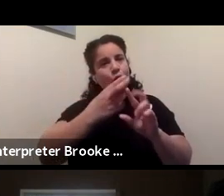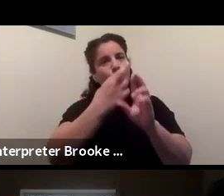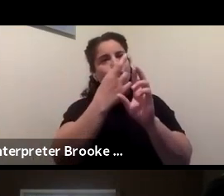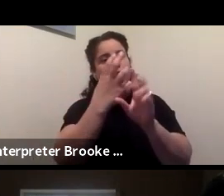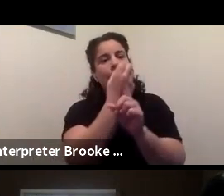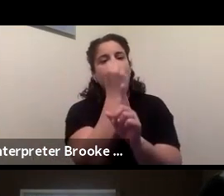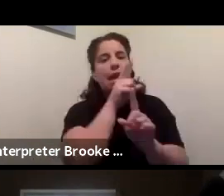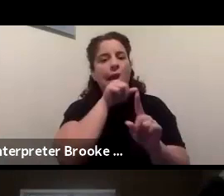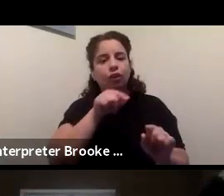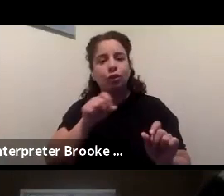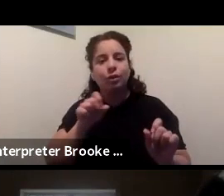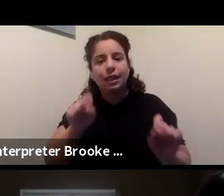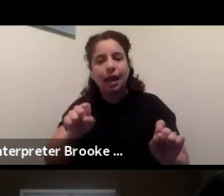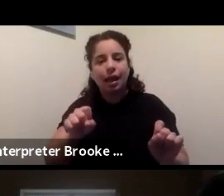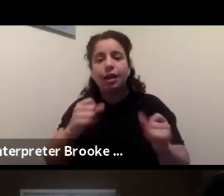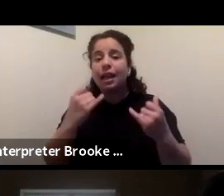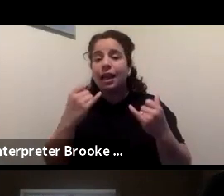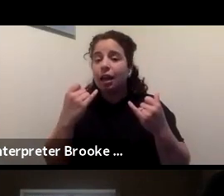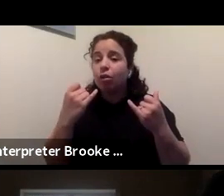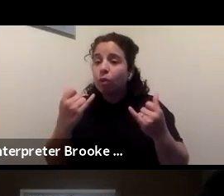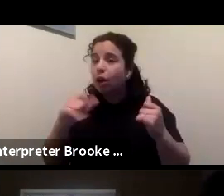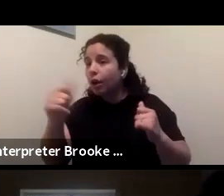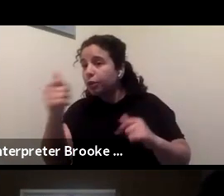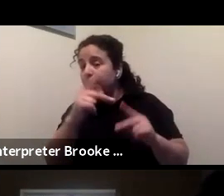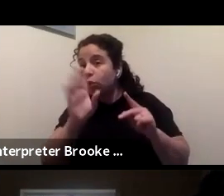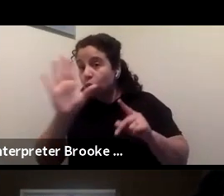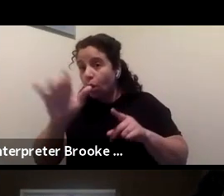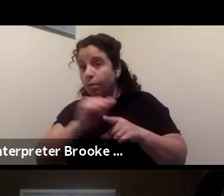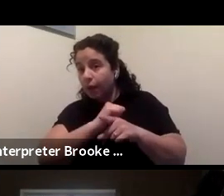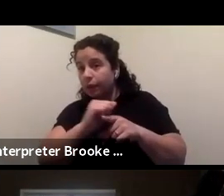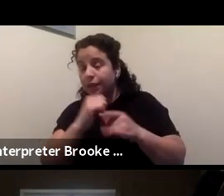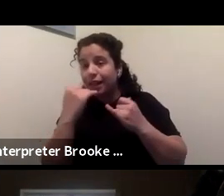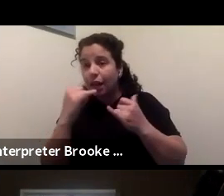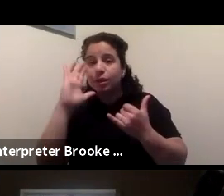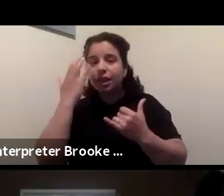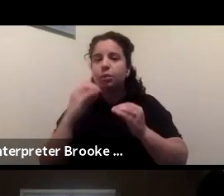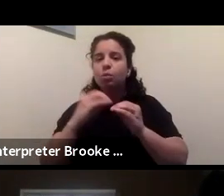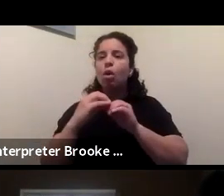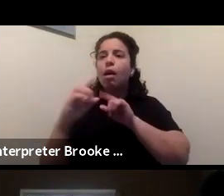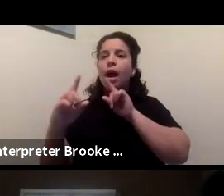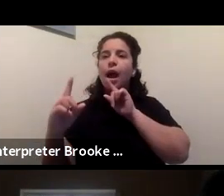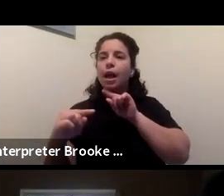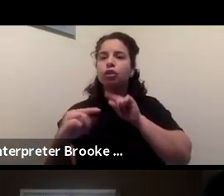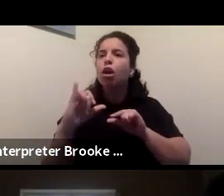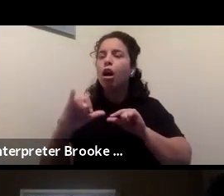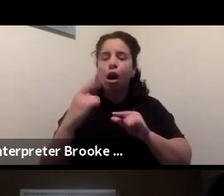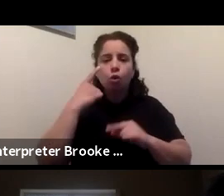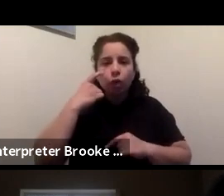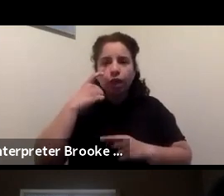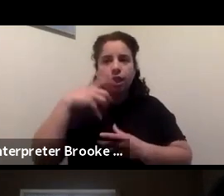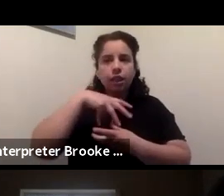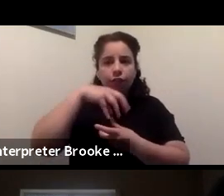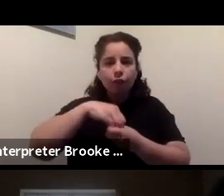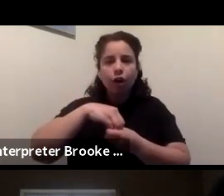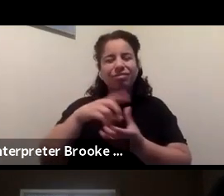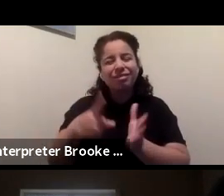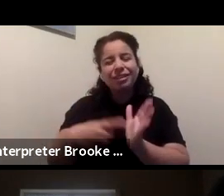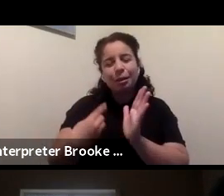that the question is being answered in other people's practice, that I get to like witness and be part of